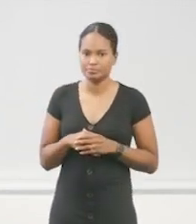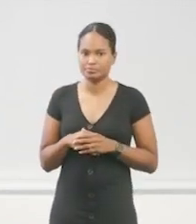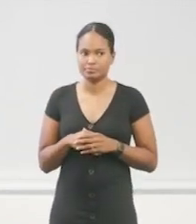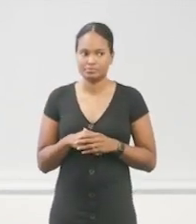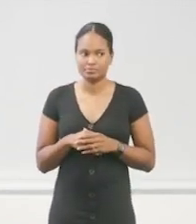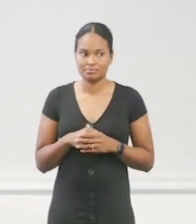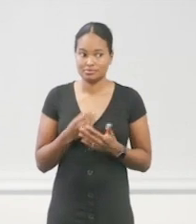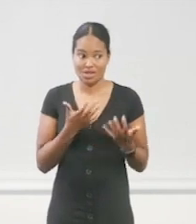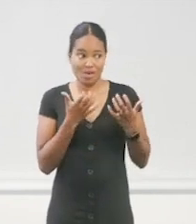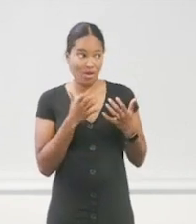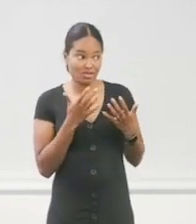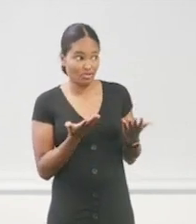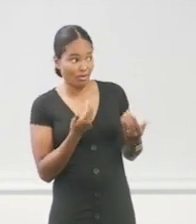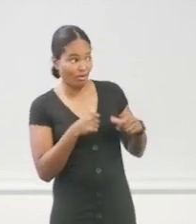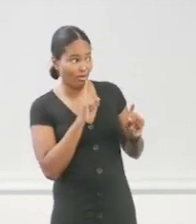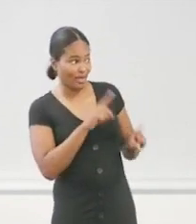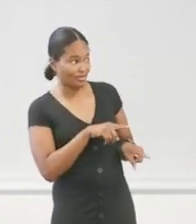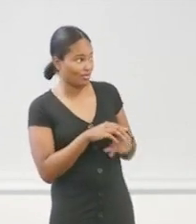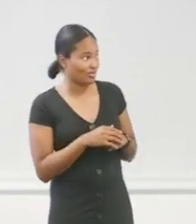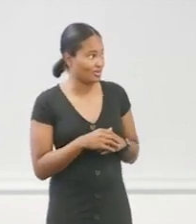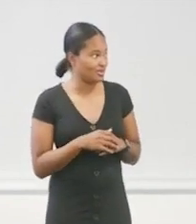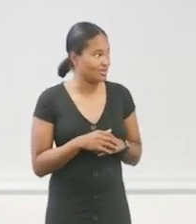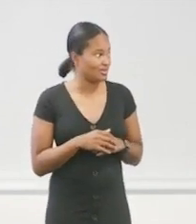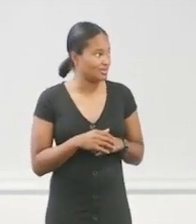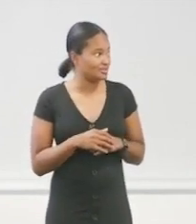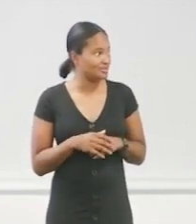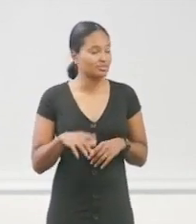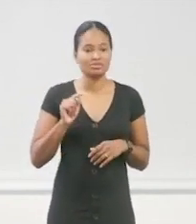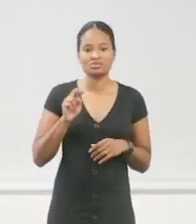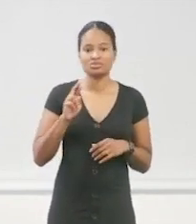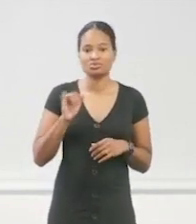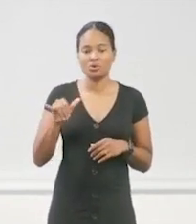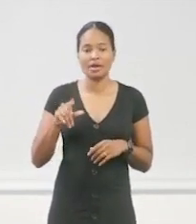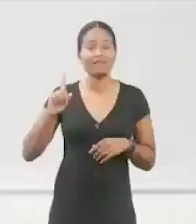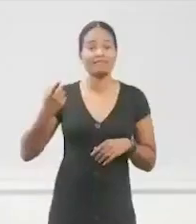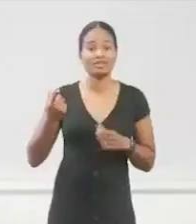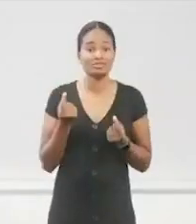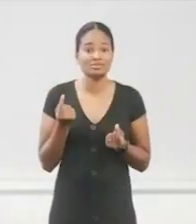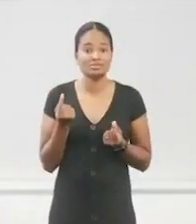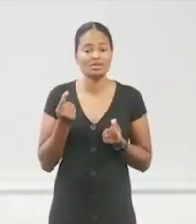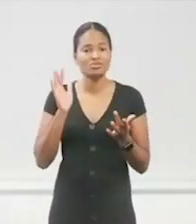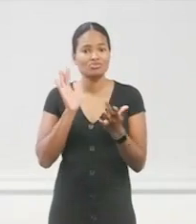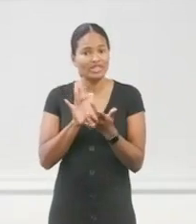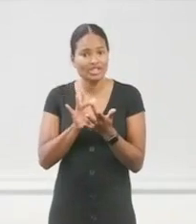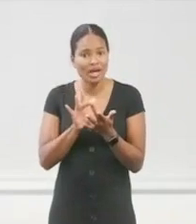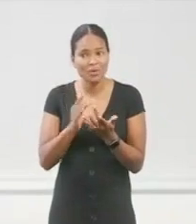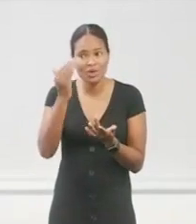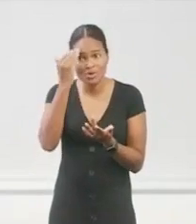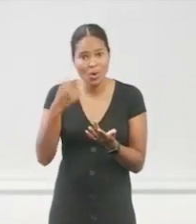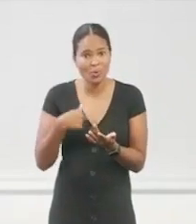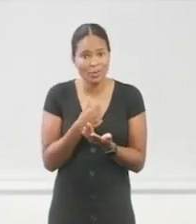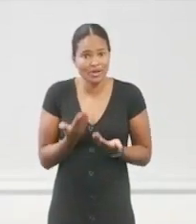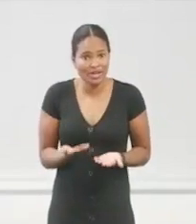Anyone want to take a stab at that one? The first step is to reach out, to know that we're here, to send us an email or give us a